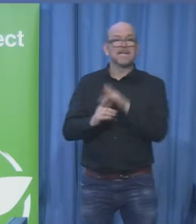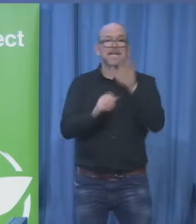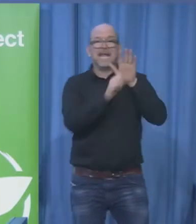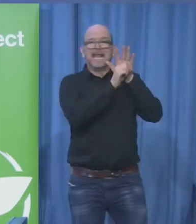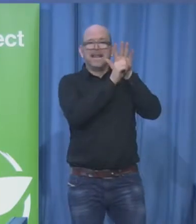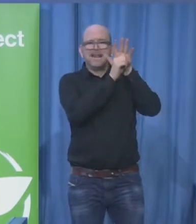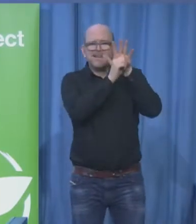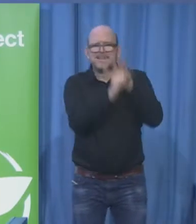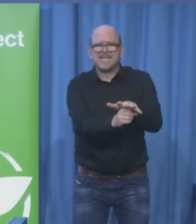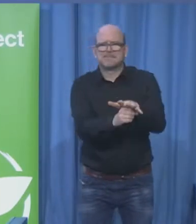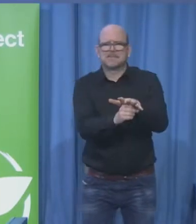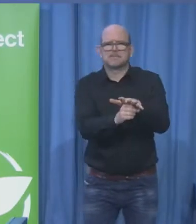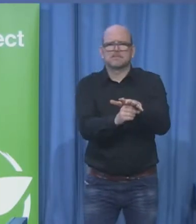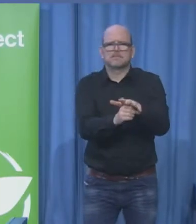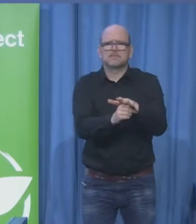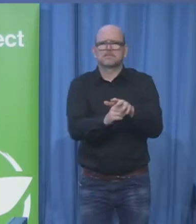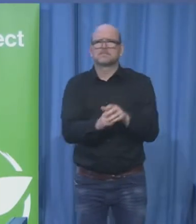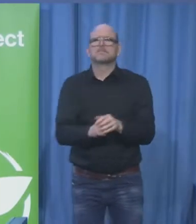to arrive here.